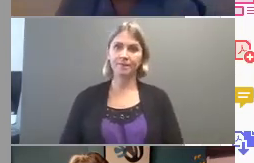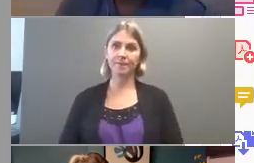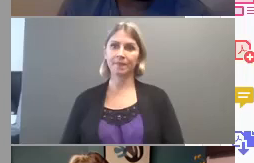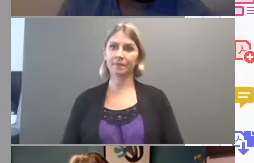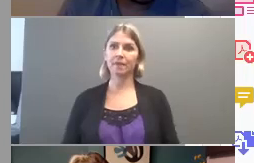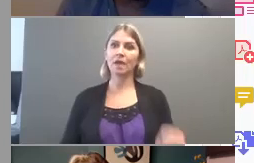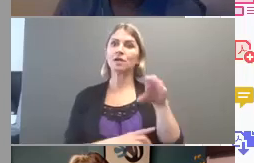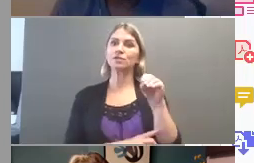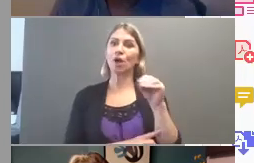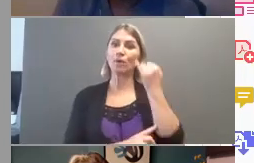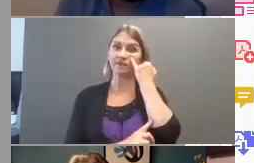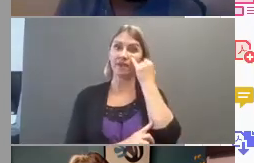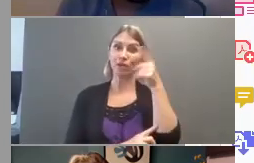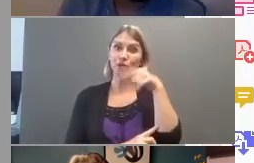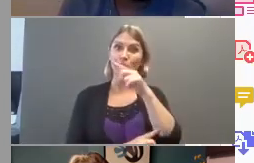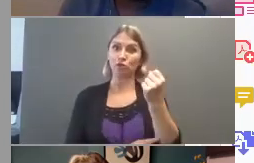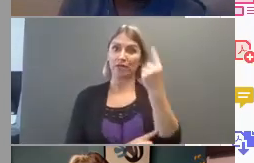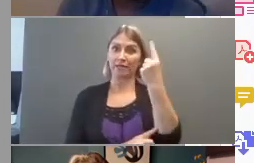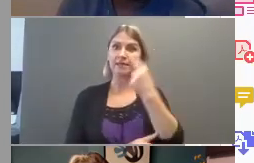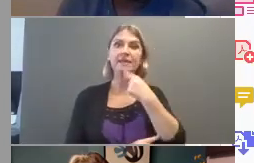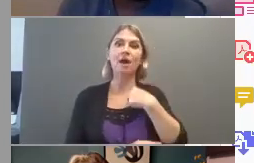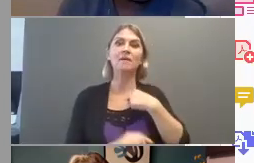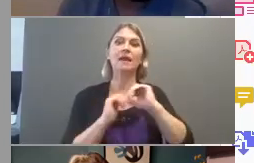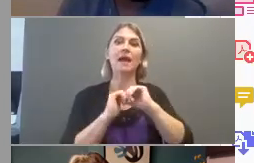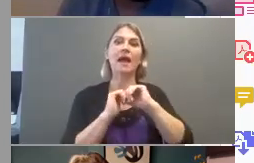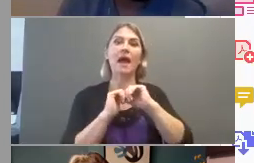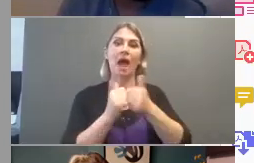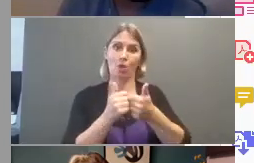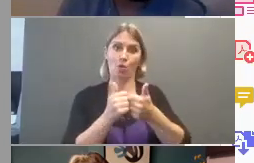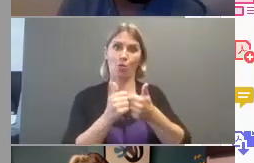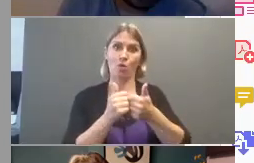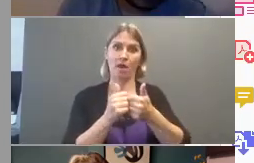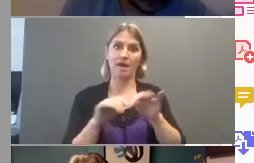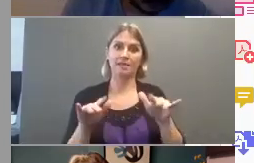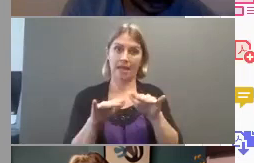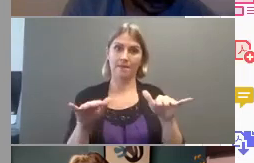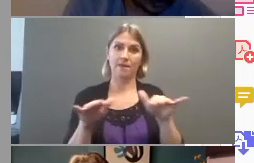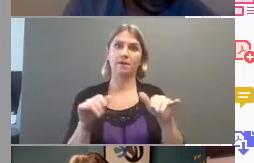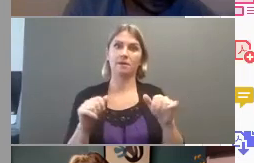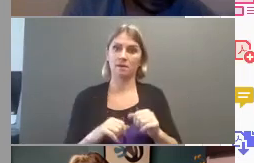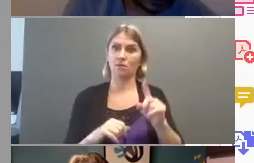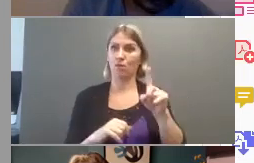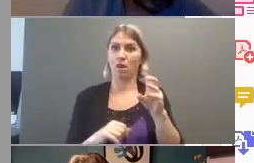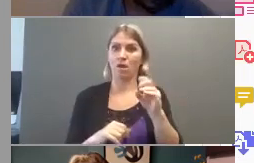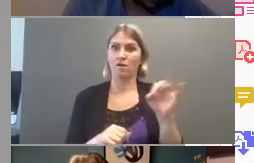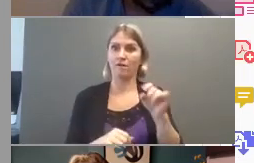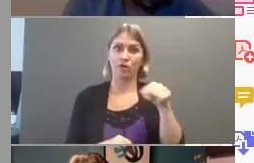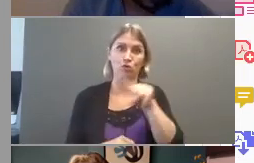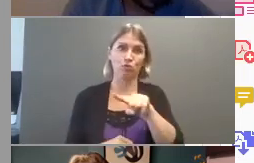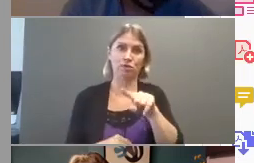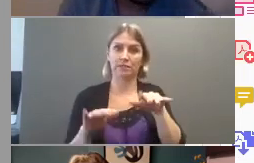So if you understand, tell me how. Type in the answer. I want one of you. Let's pick someone.